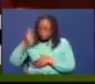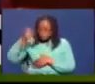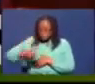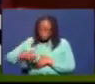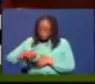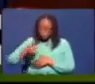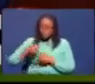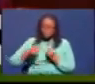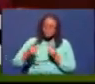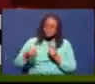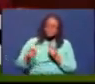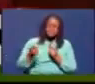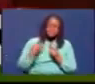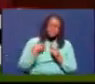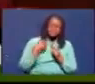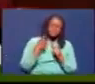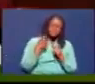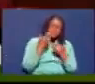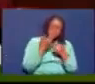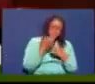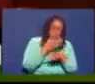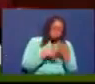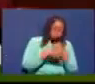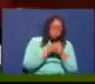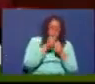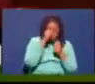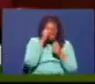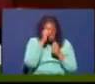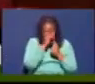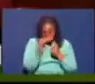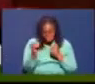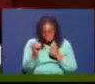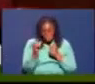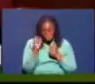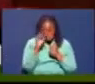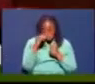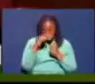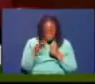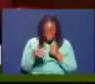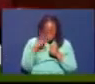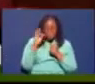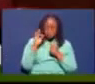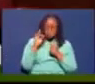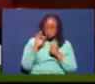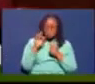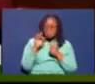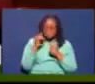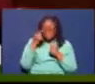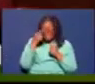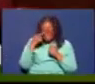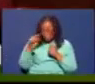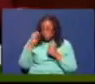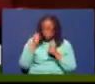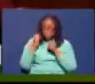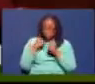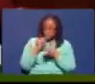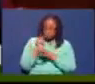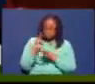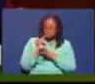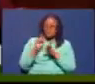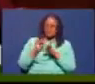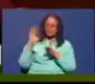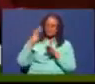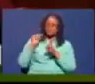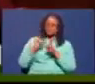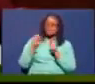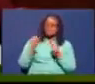in those situations, if you find that the formula you are using, the policy you are using, is hurting the system, it is your